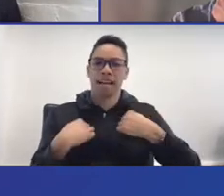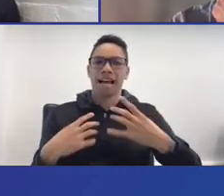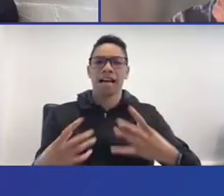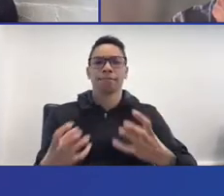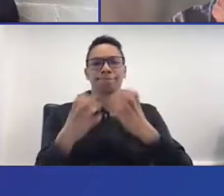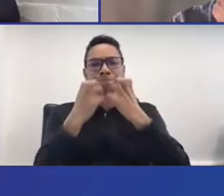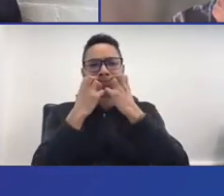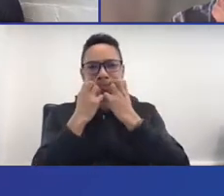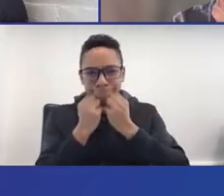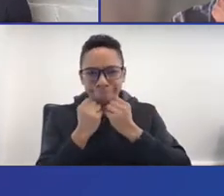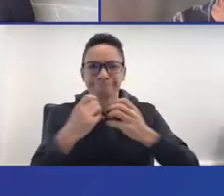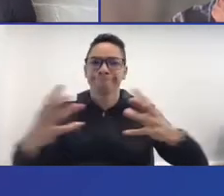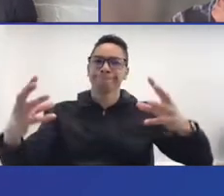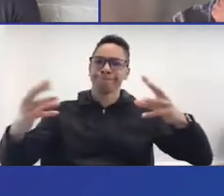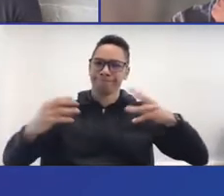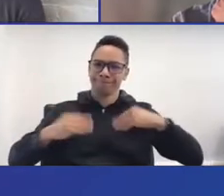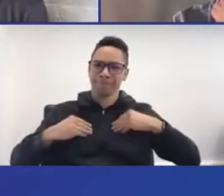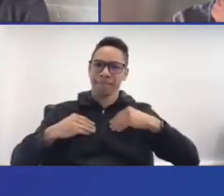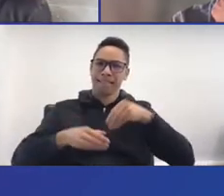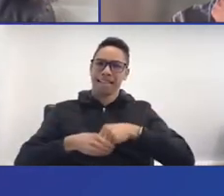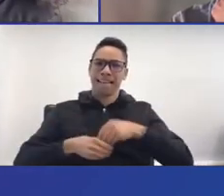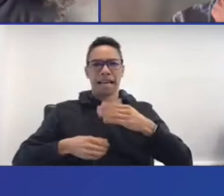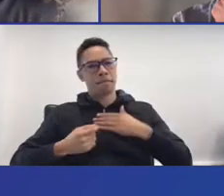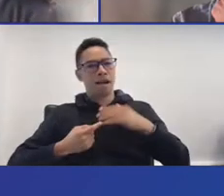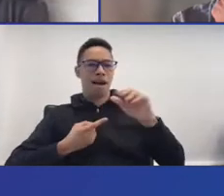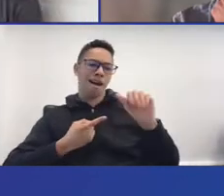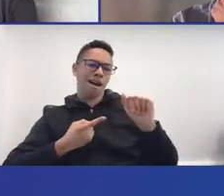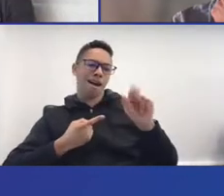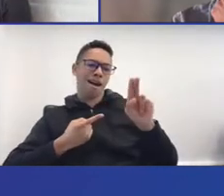aunties. Yeah, so